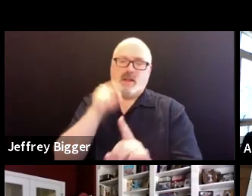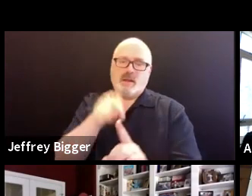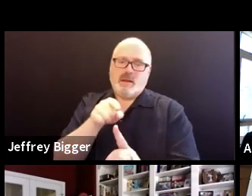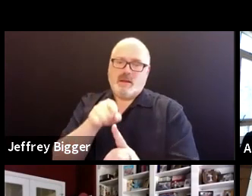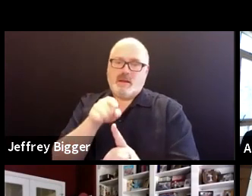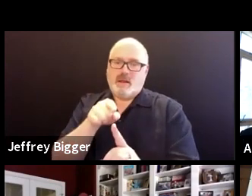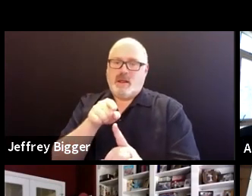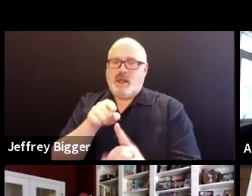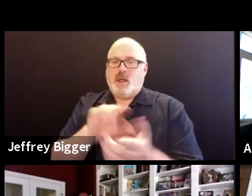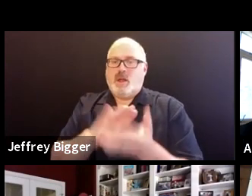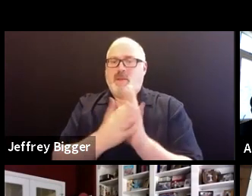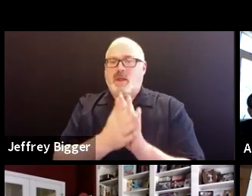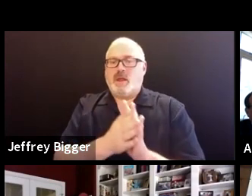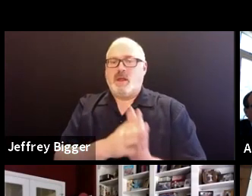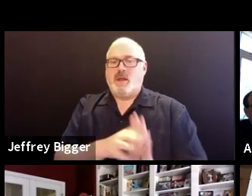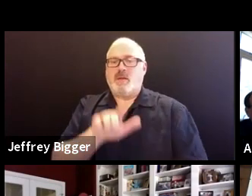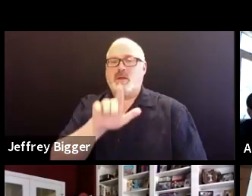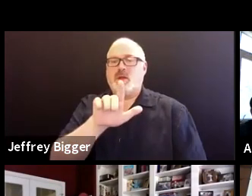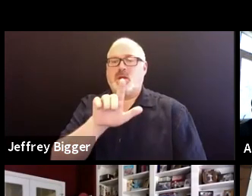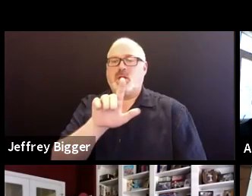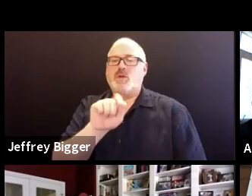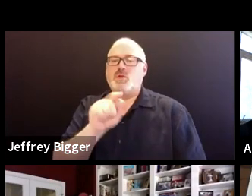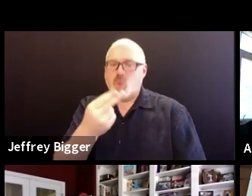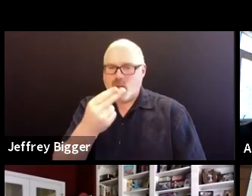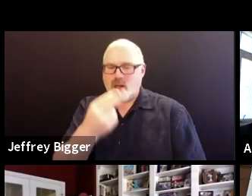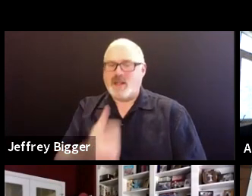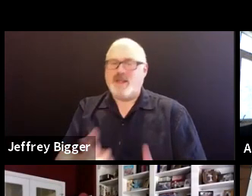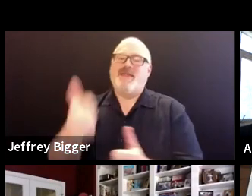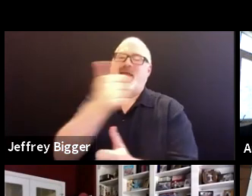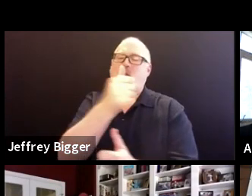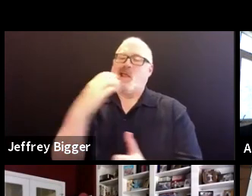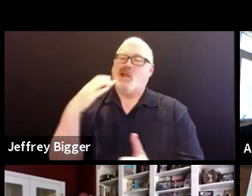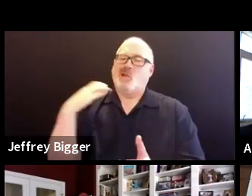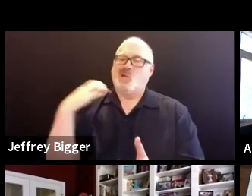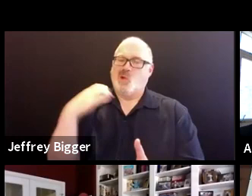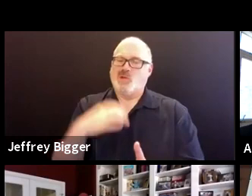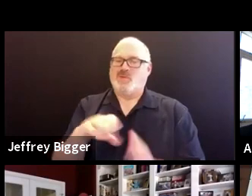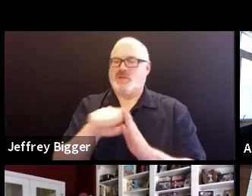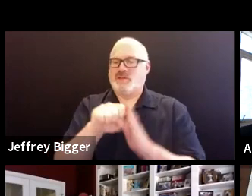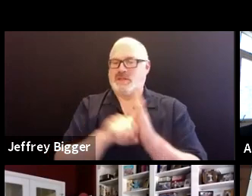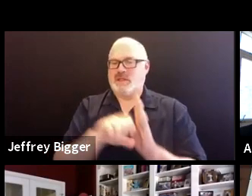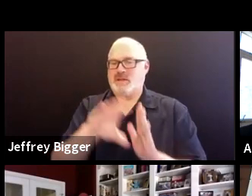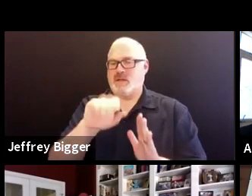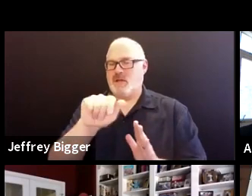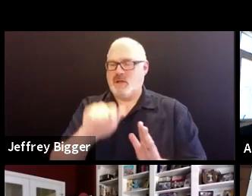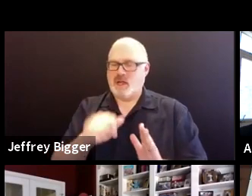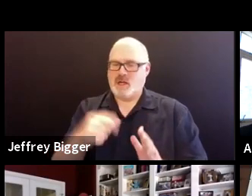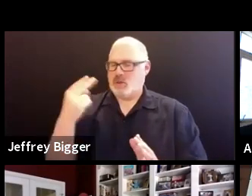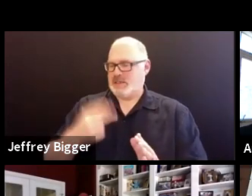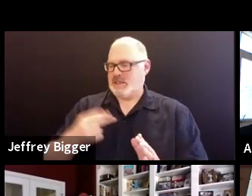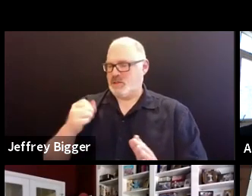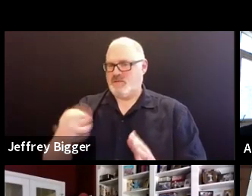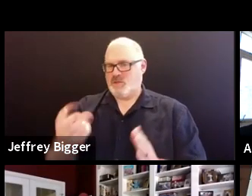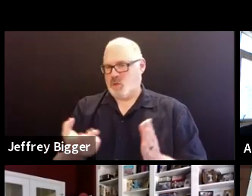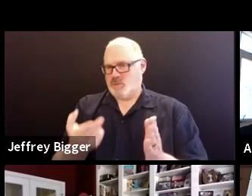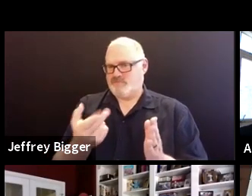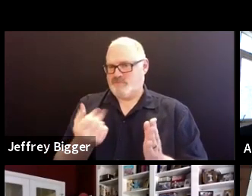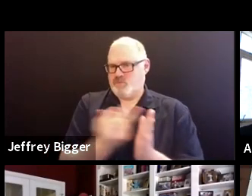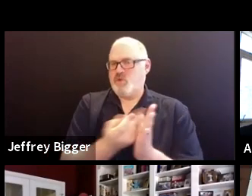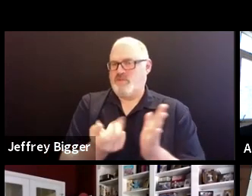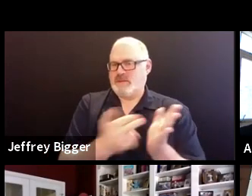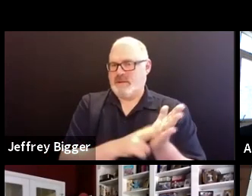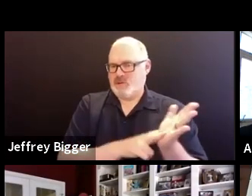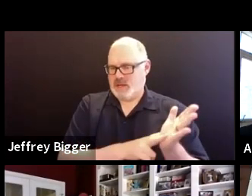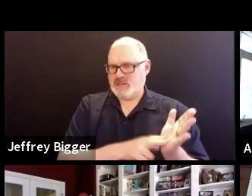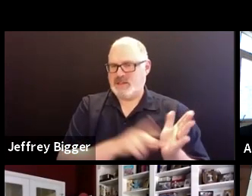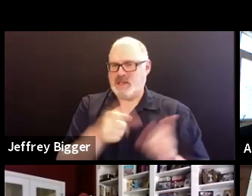would become the 20th head coach in Northern Colorado men's basketball history if you approve his contract. He